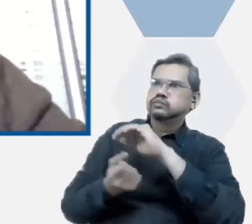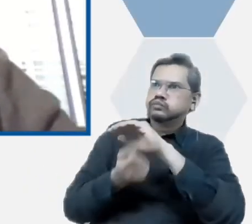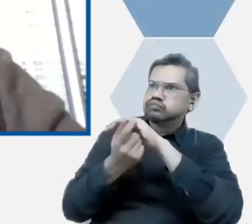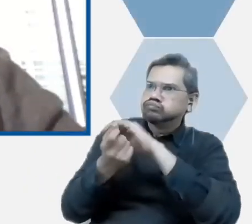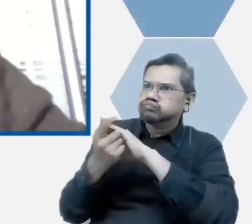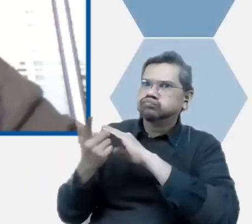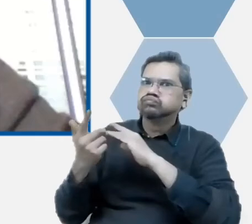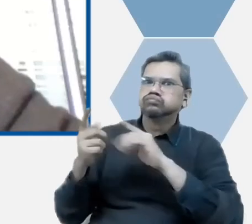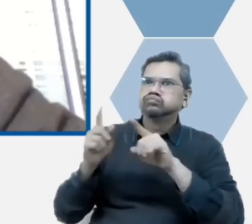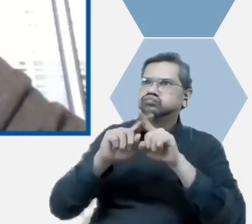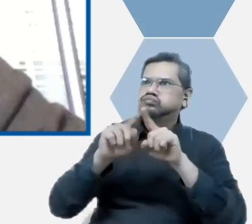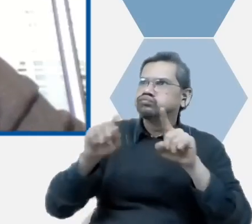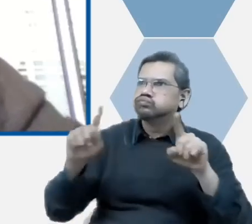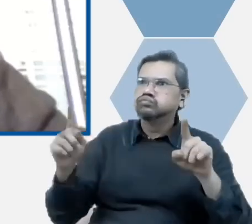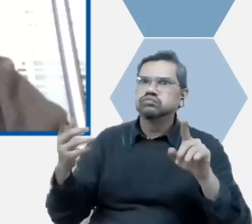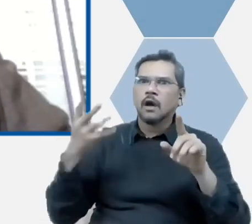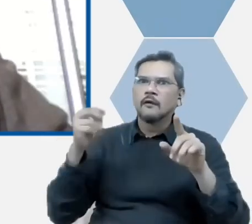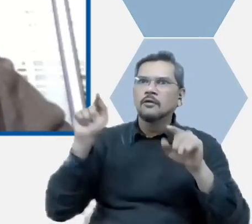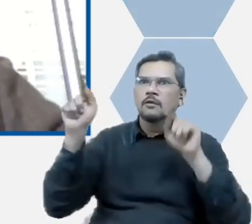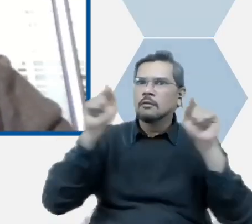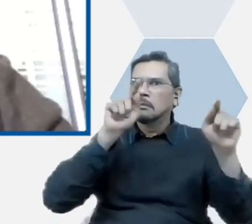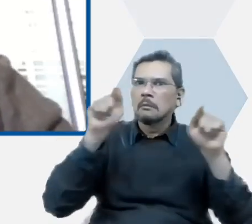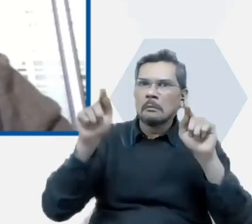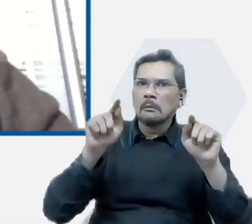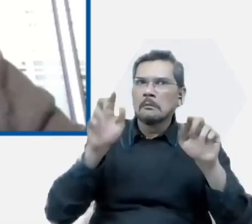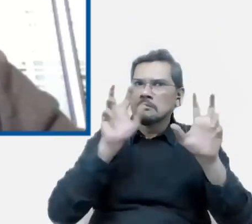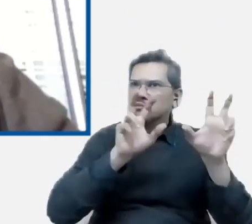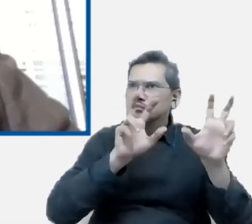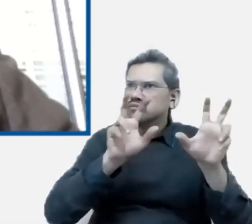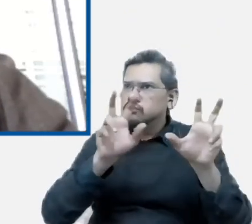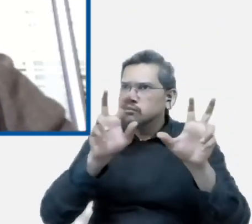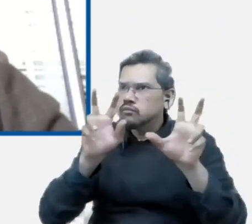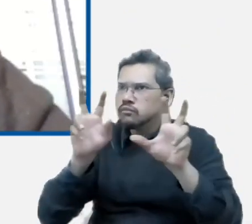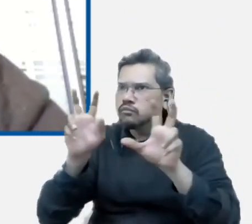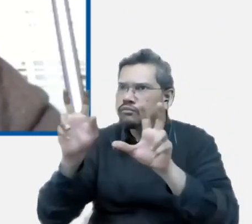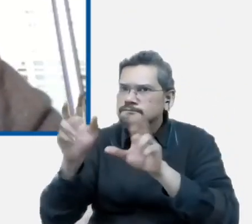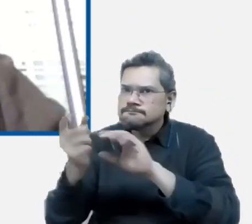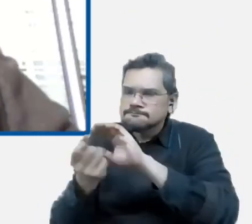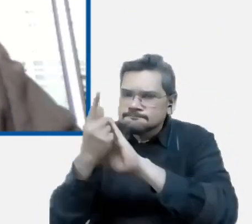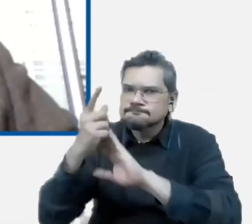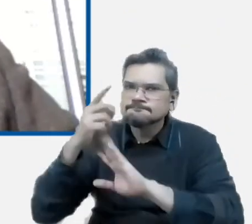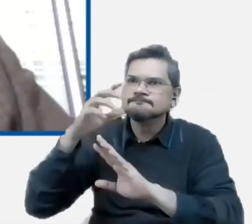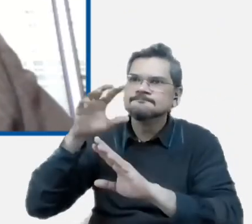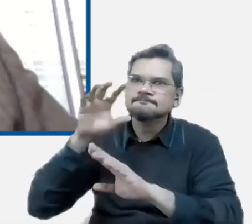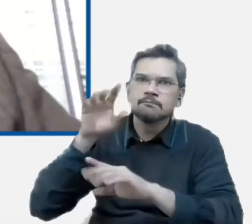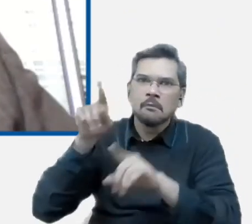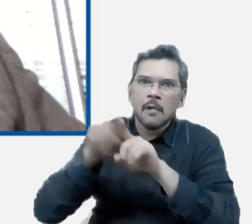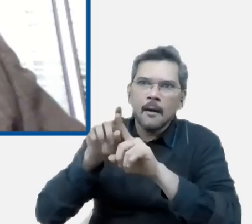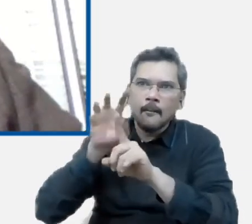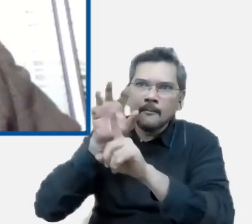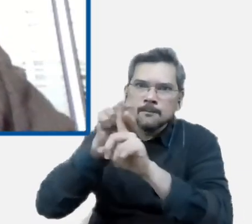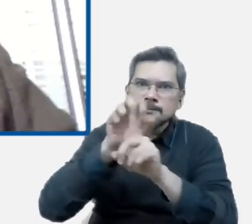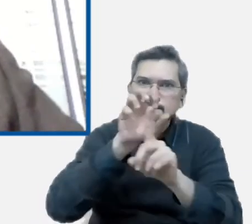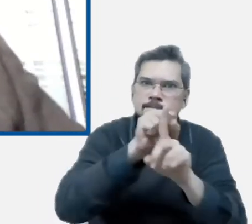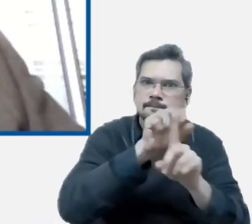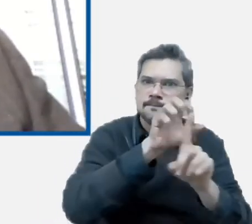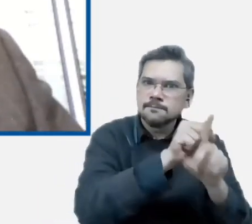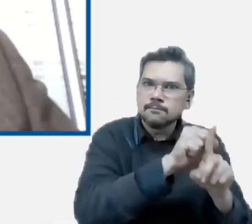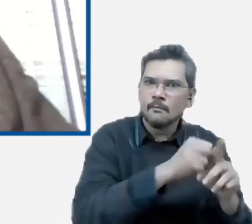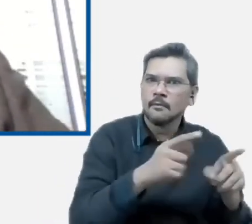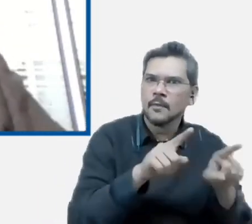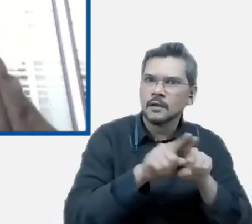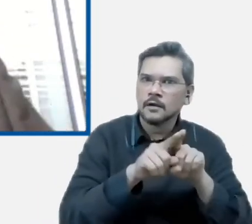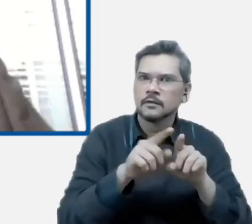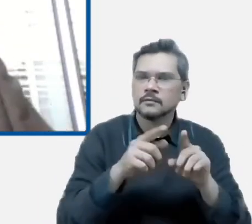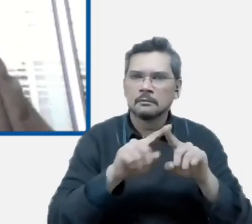and facilitate information sharing in good time to all our partners. Earlier on, I also alluded to